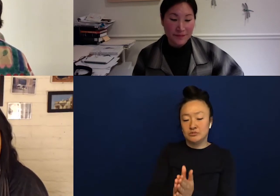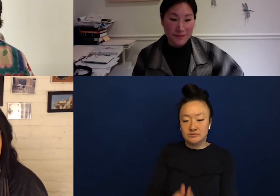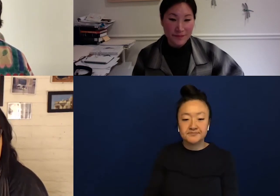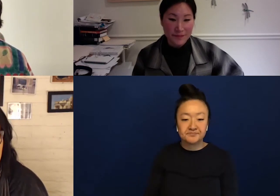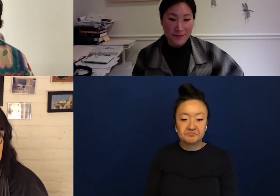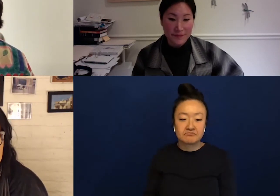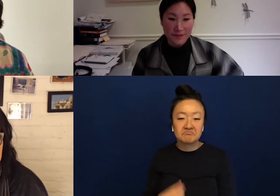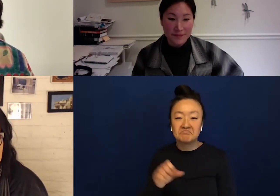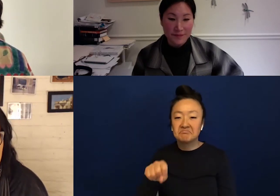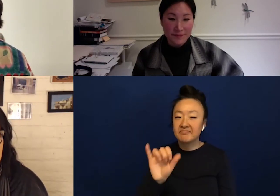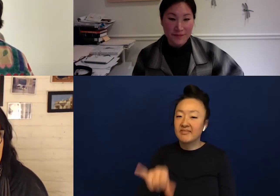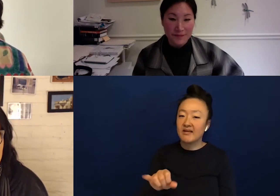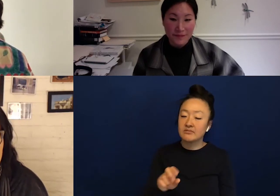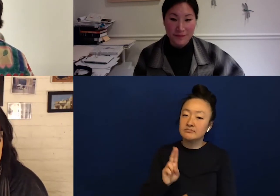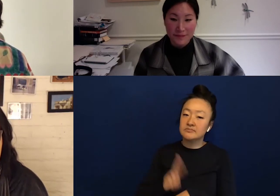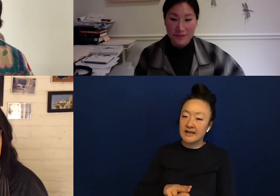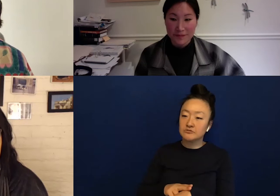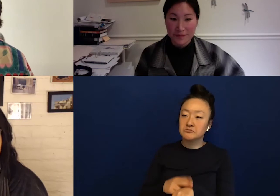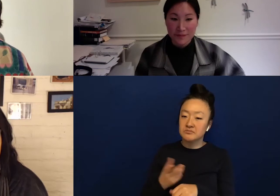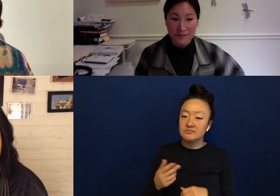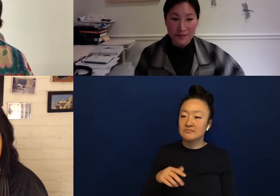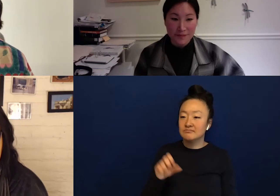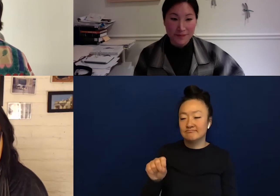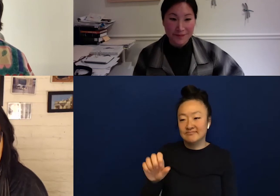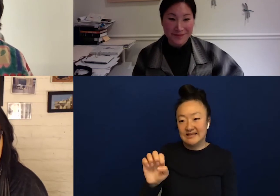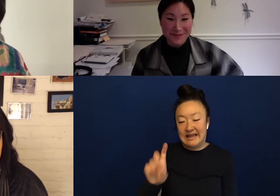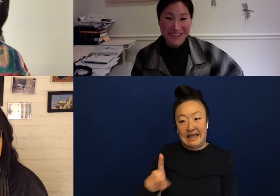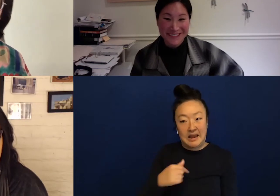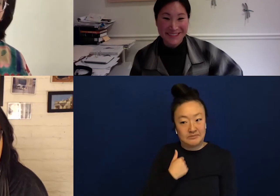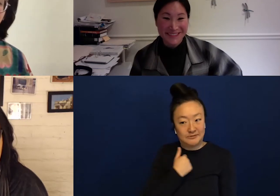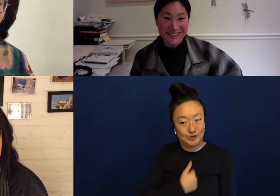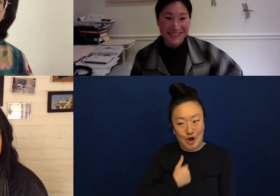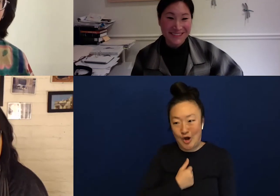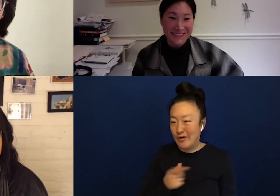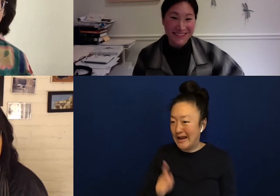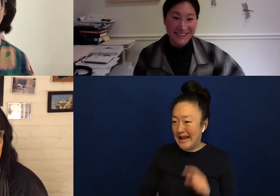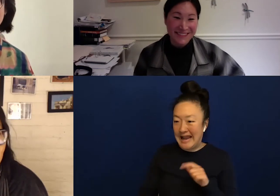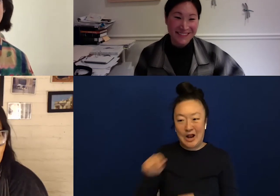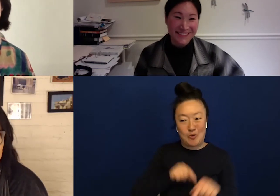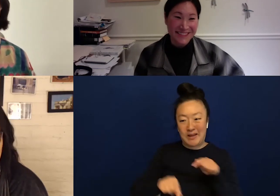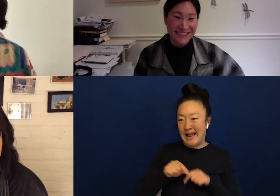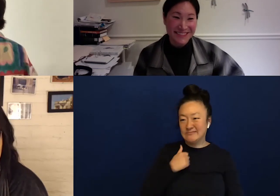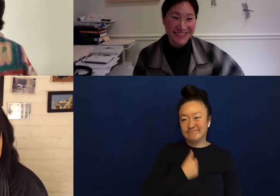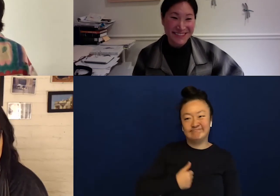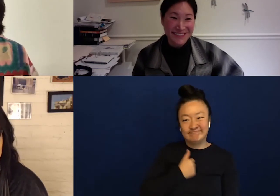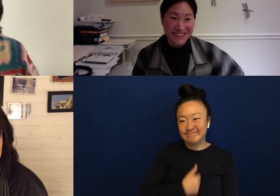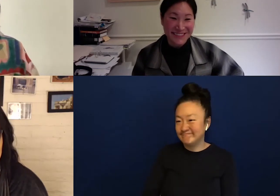yeah, that was the natural. So yes, Ed, I'm sorry. I don't think I can go back.